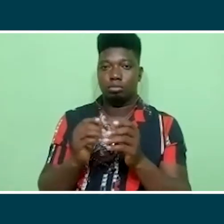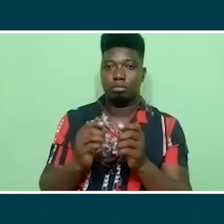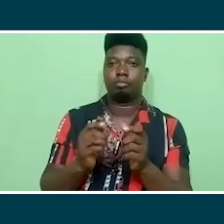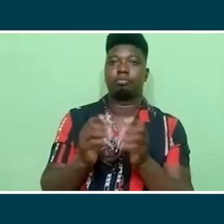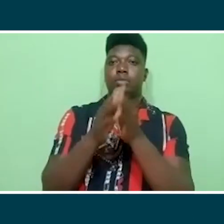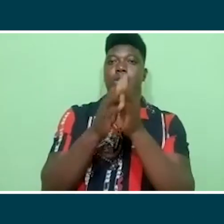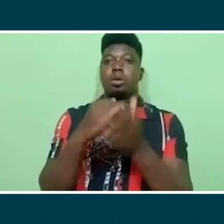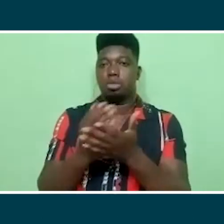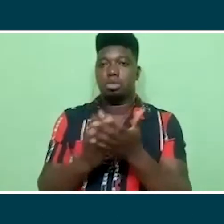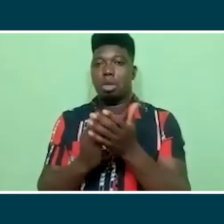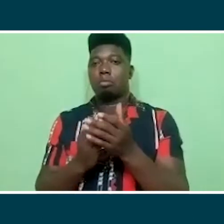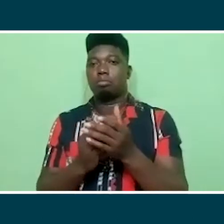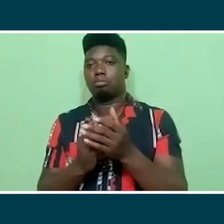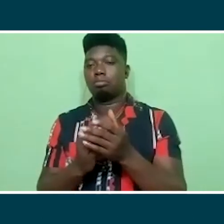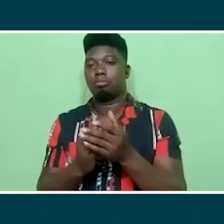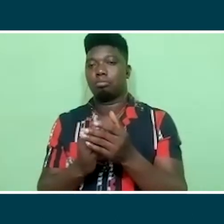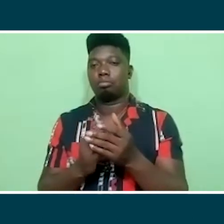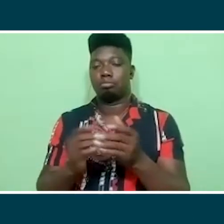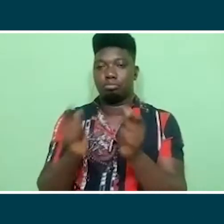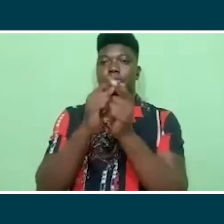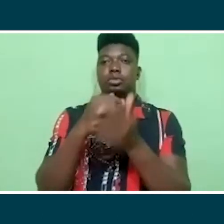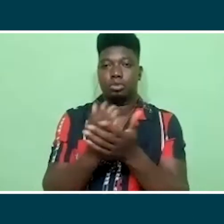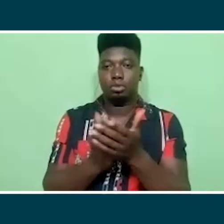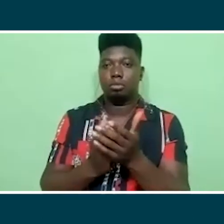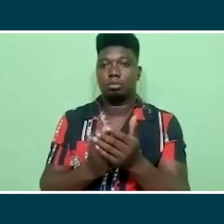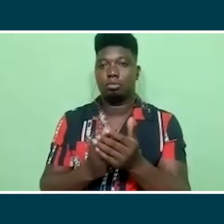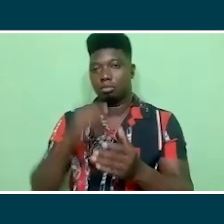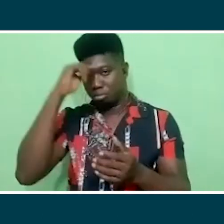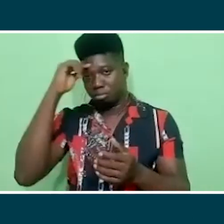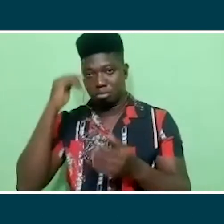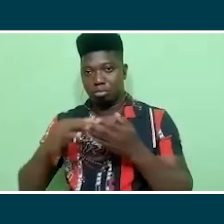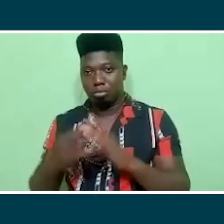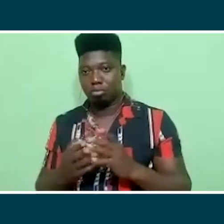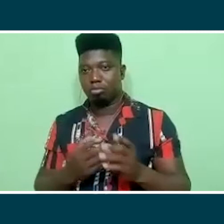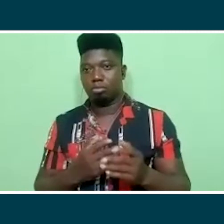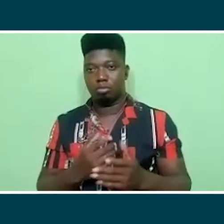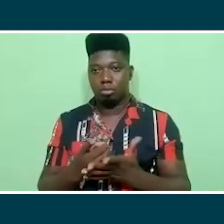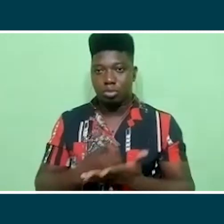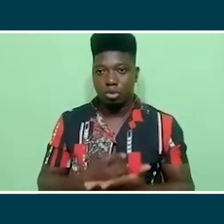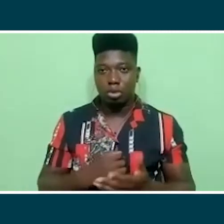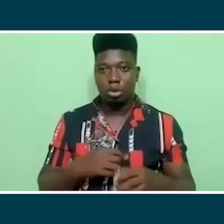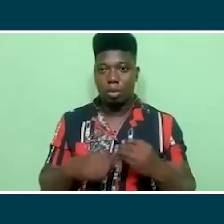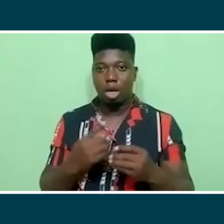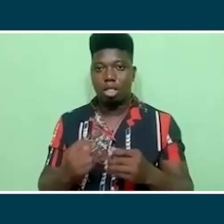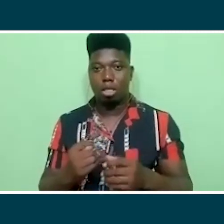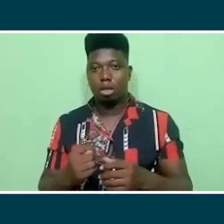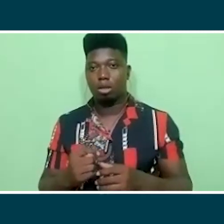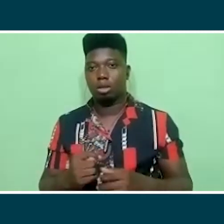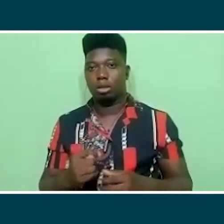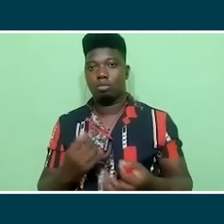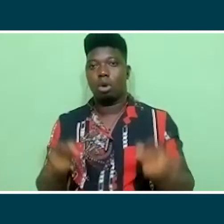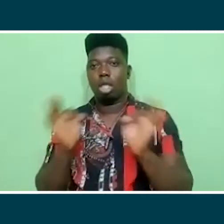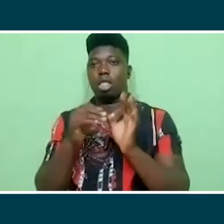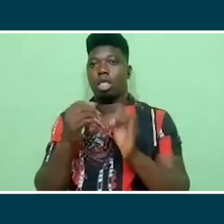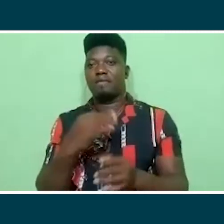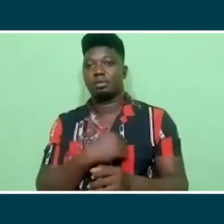we're discussing about consent, the importance of consent and things like that. So some of the things which were really